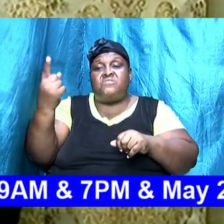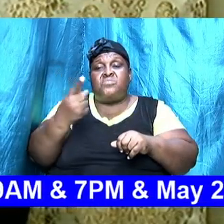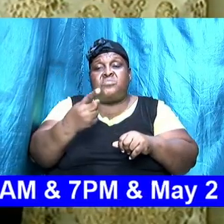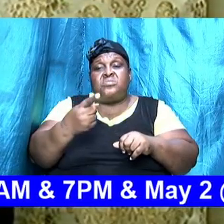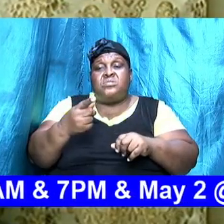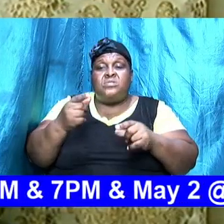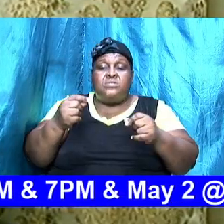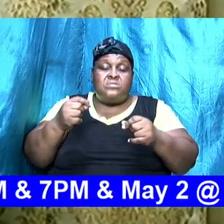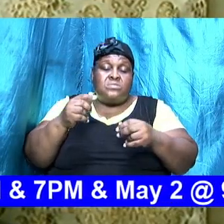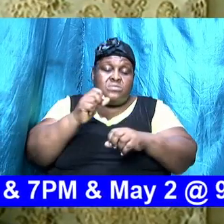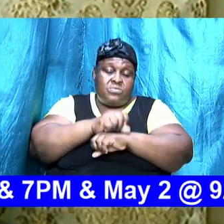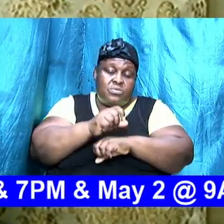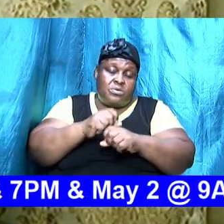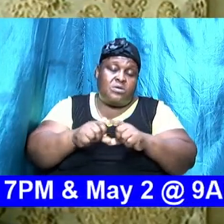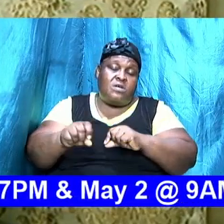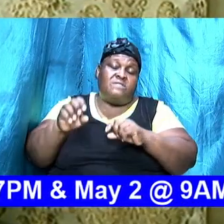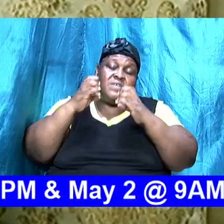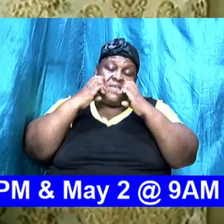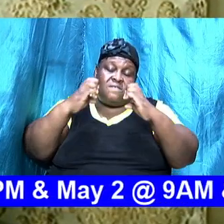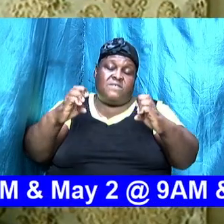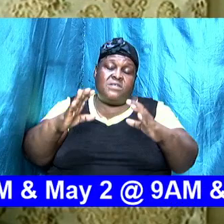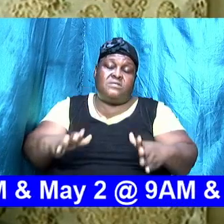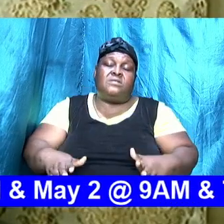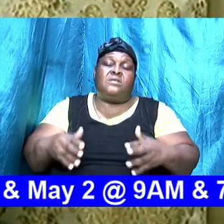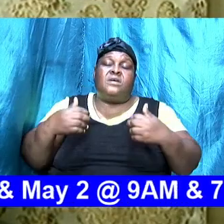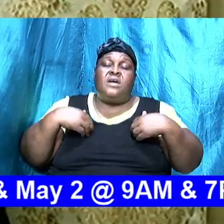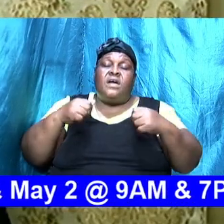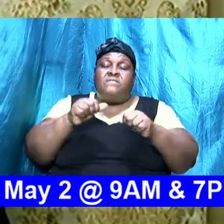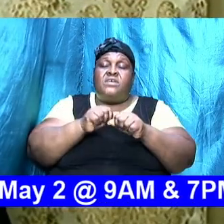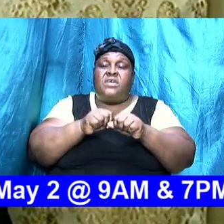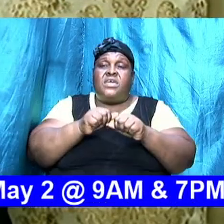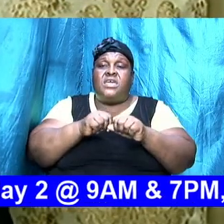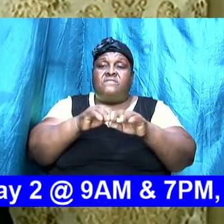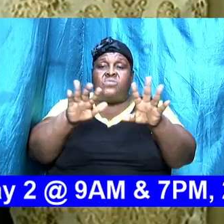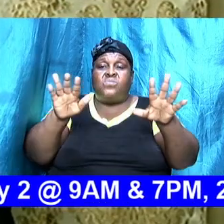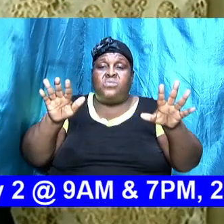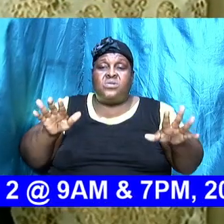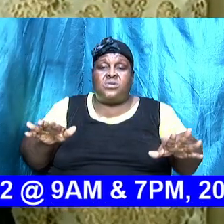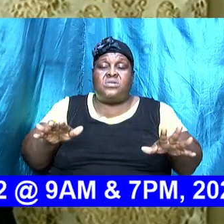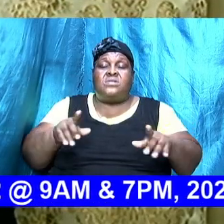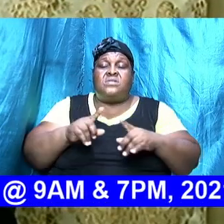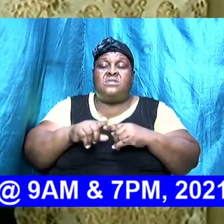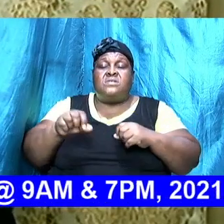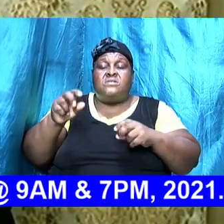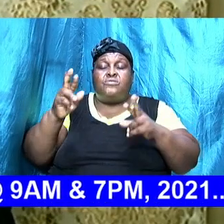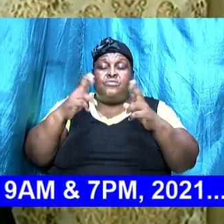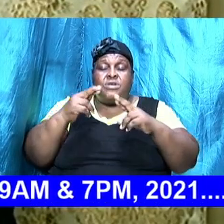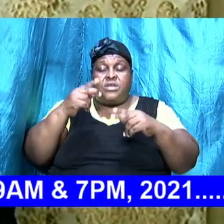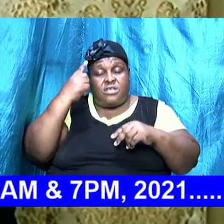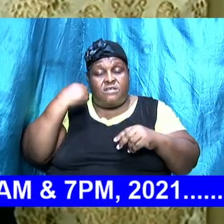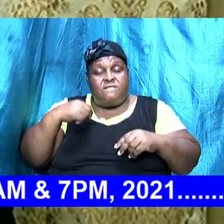do the work of an evangelist, and have everybody to be ready for Ignite